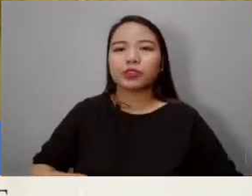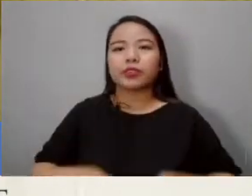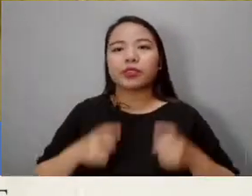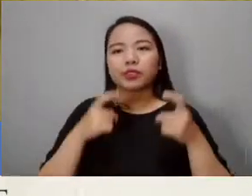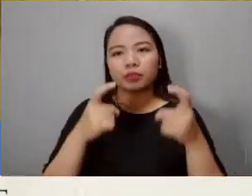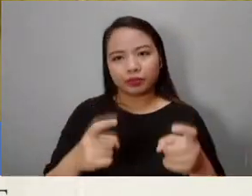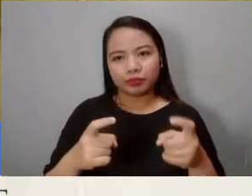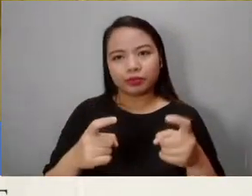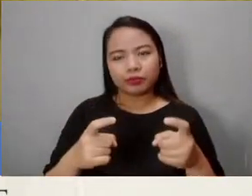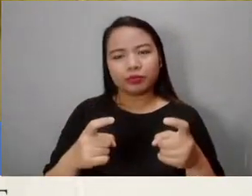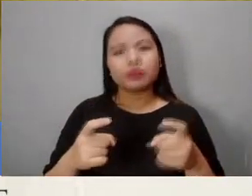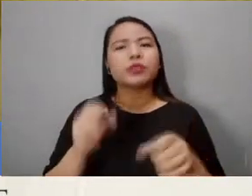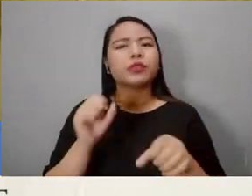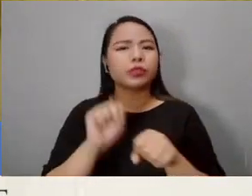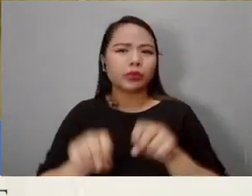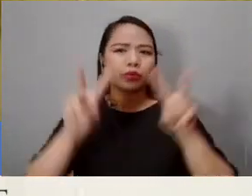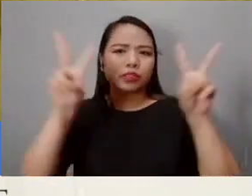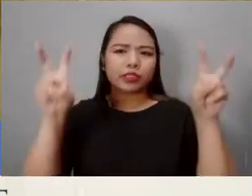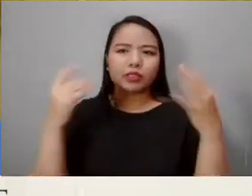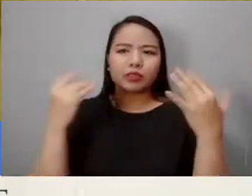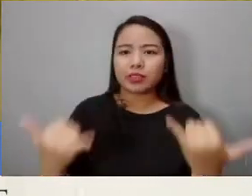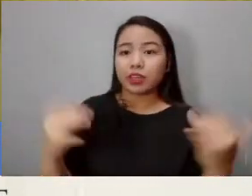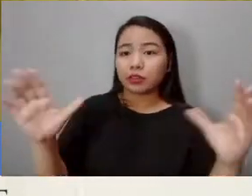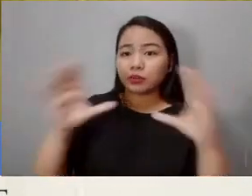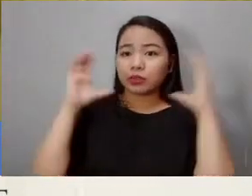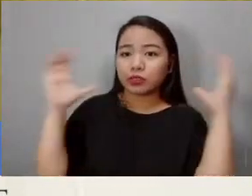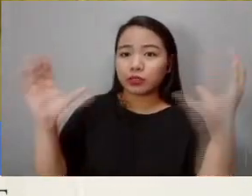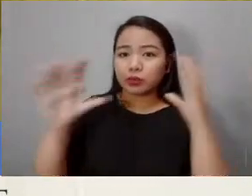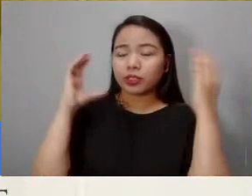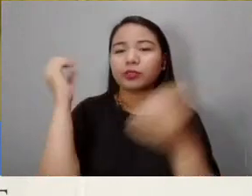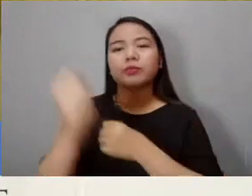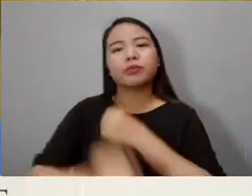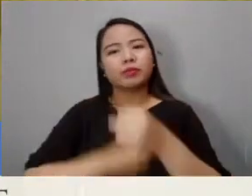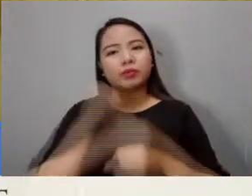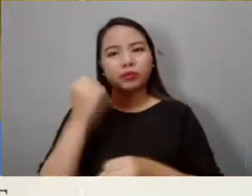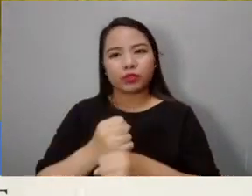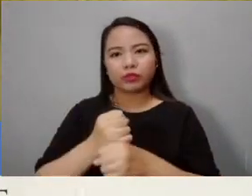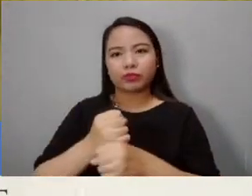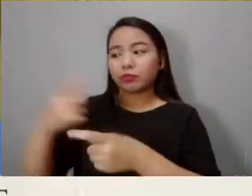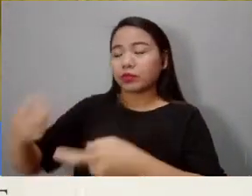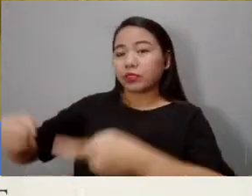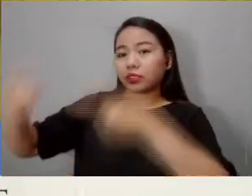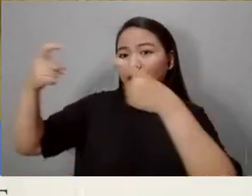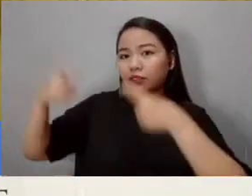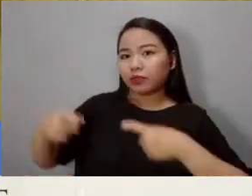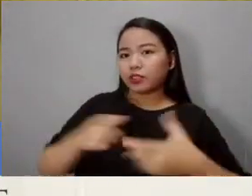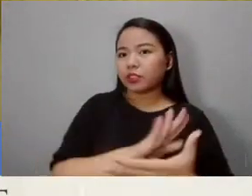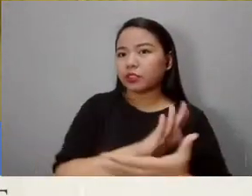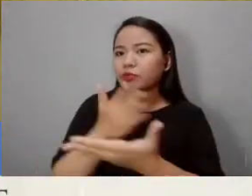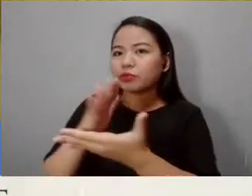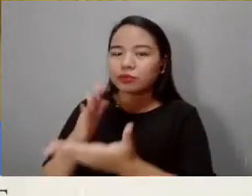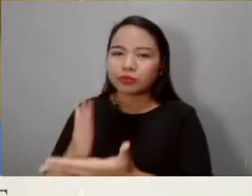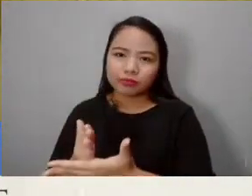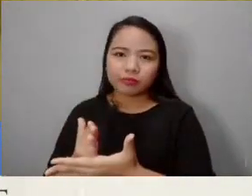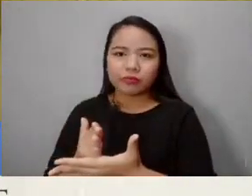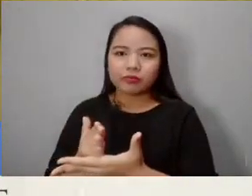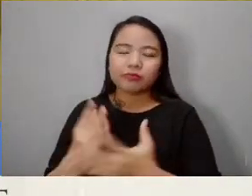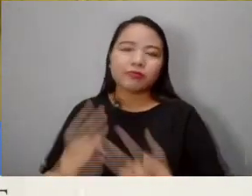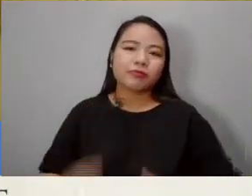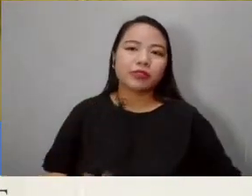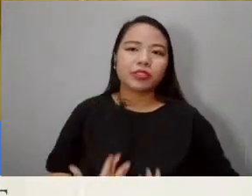the theme of this Jubilee year is Gifted to Give, inspired by the words of